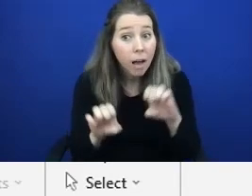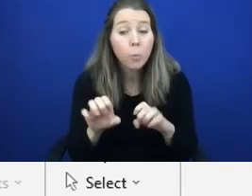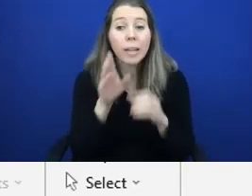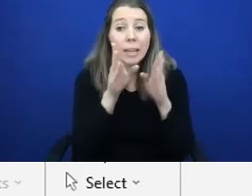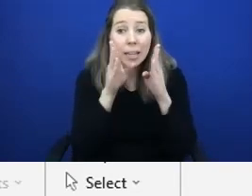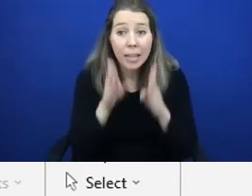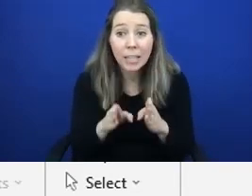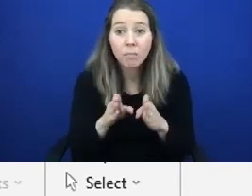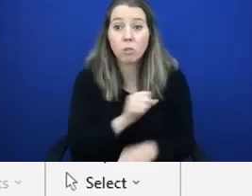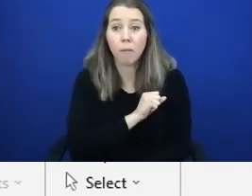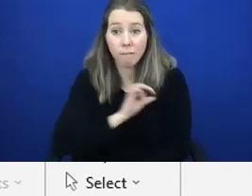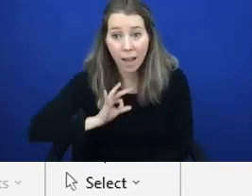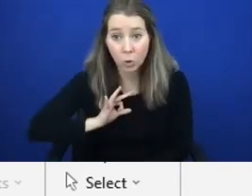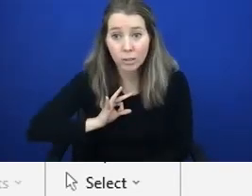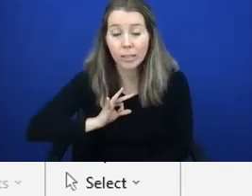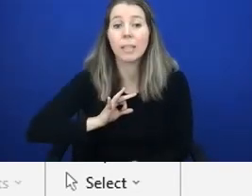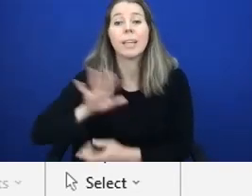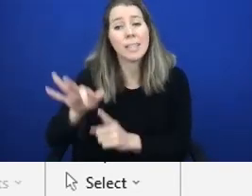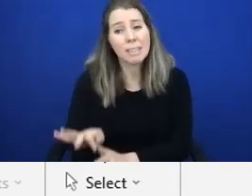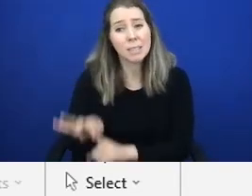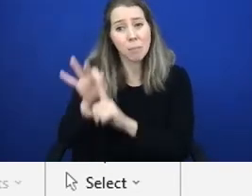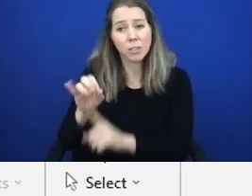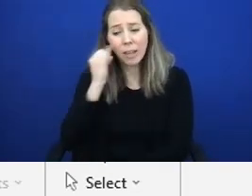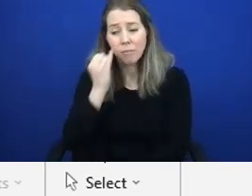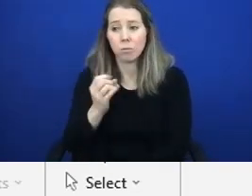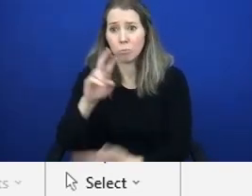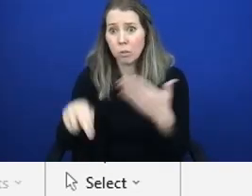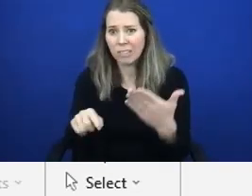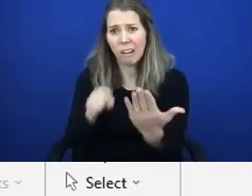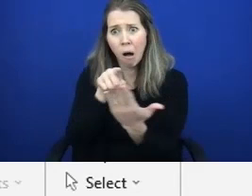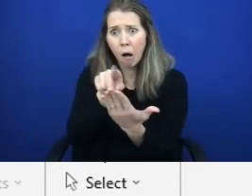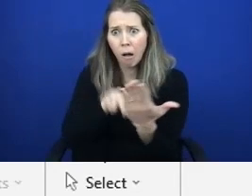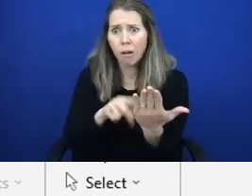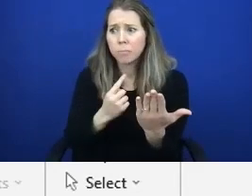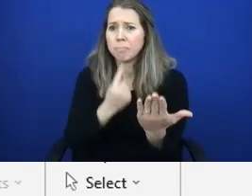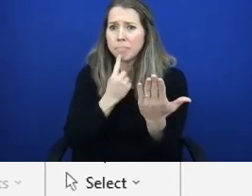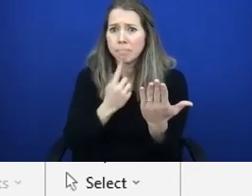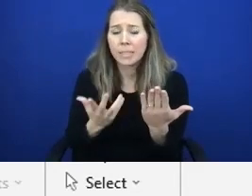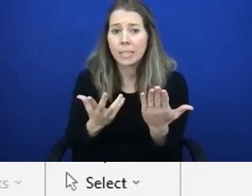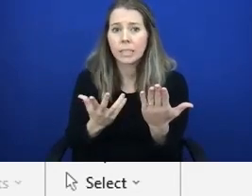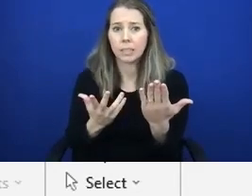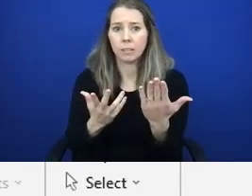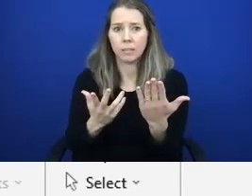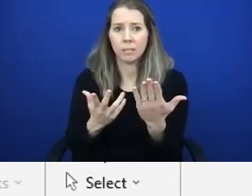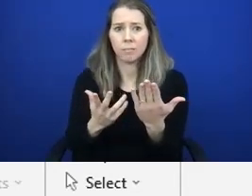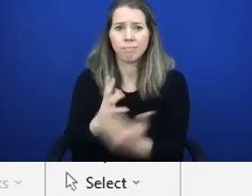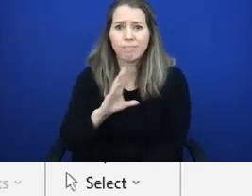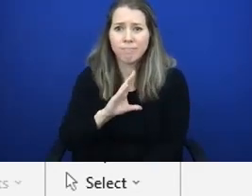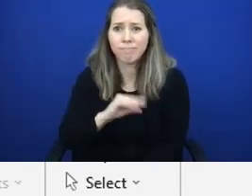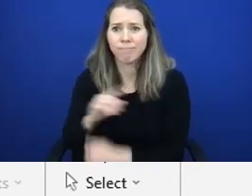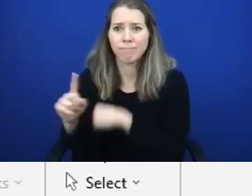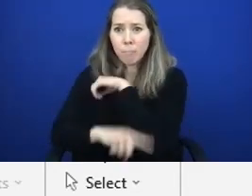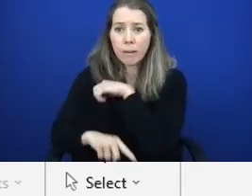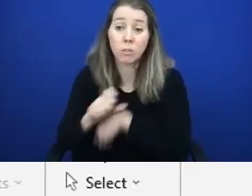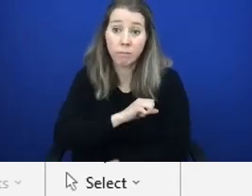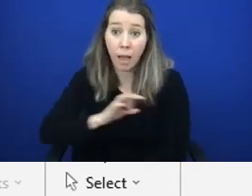individual faculty, especially if disappointing results are used to penalize faculty.